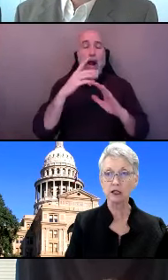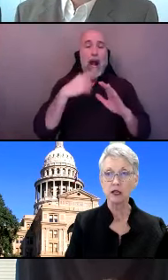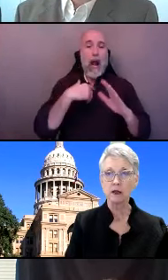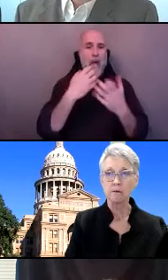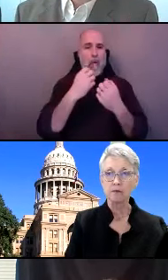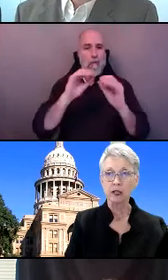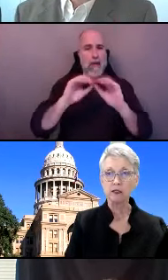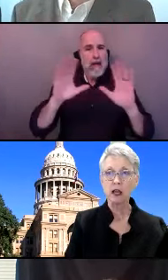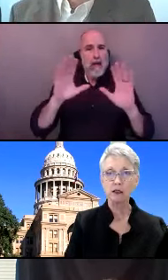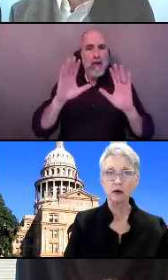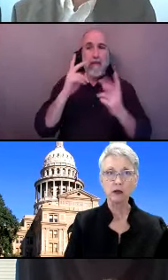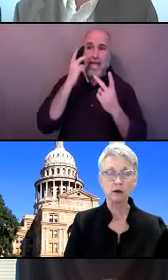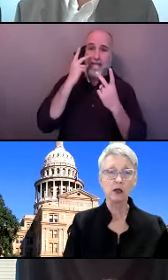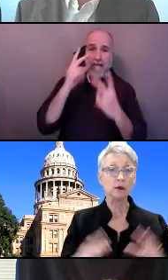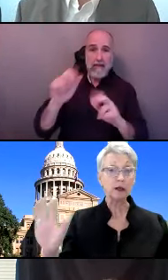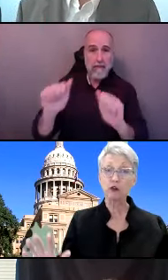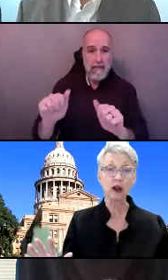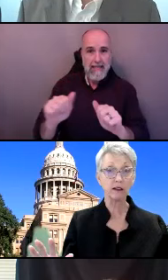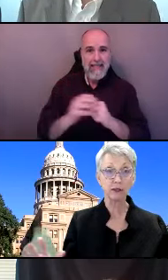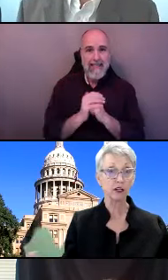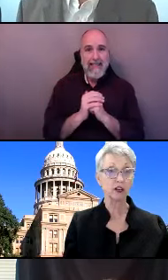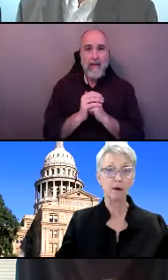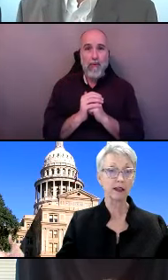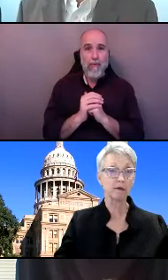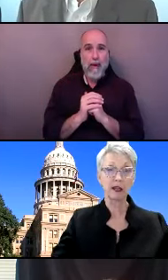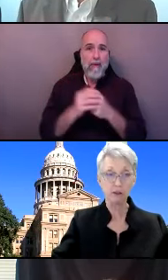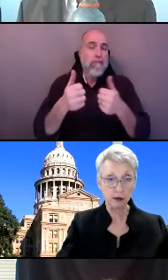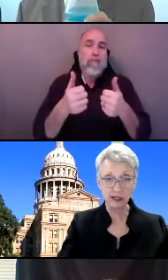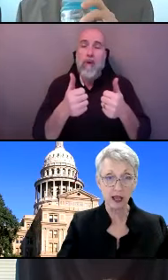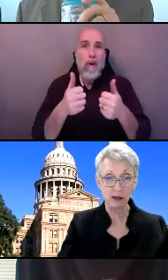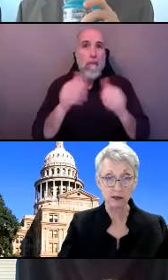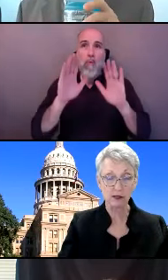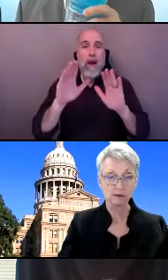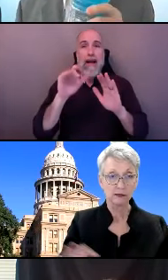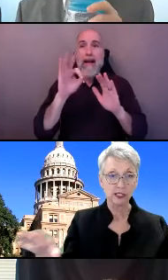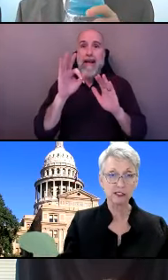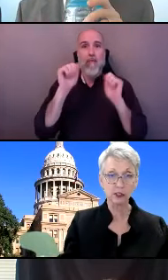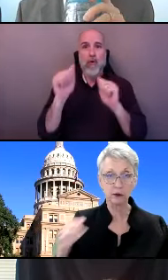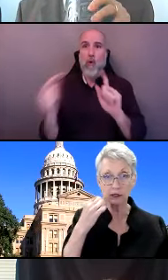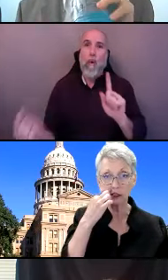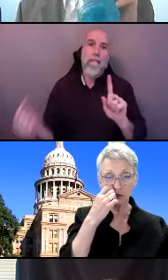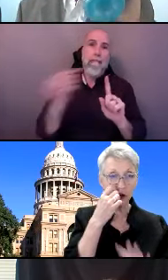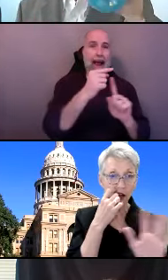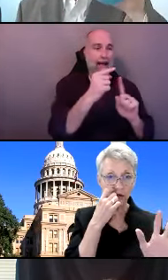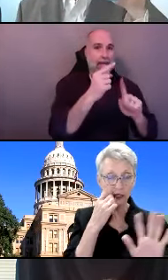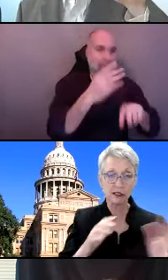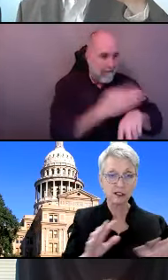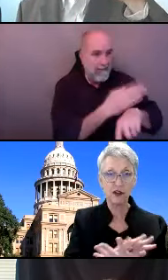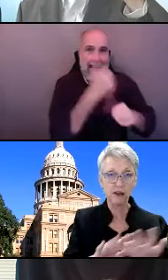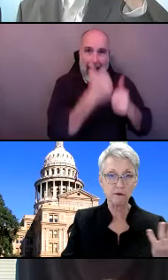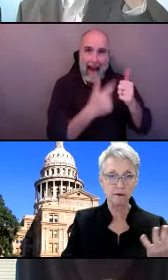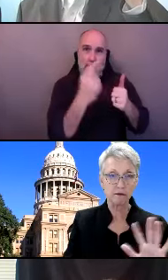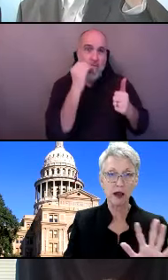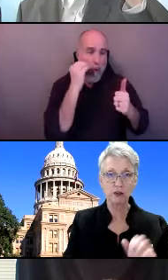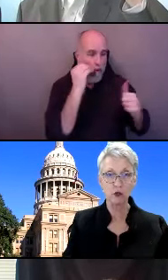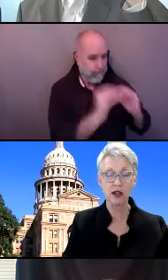is that it's not going, it would be great if we could go back and make everybody's house accessible in these at least